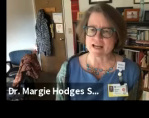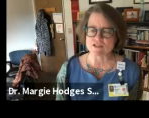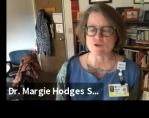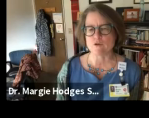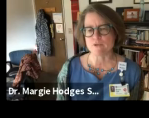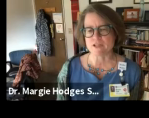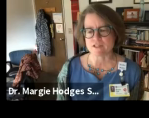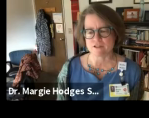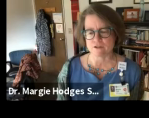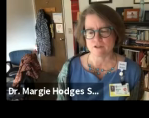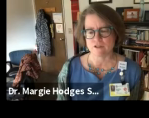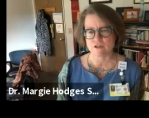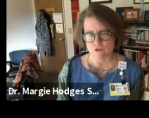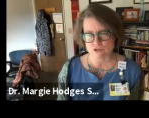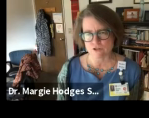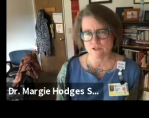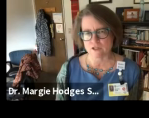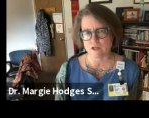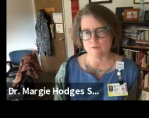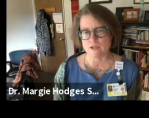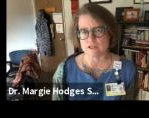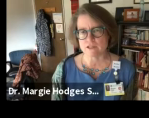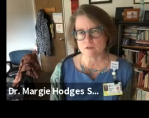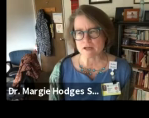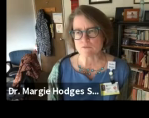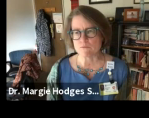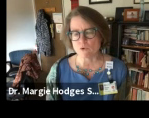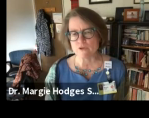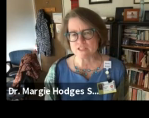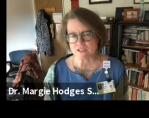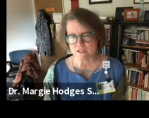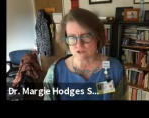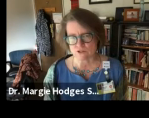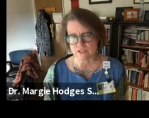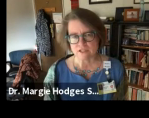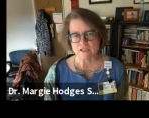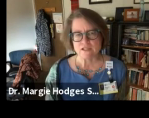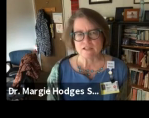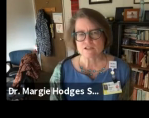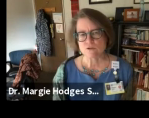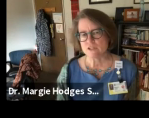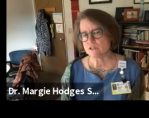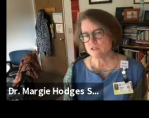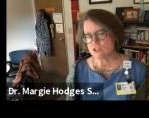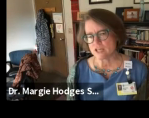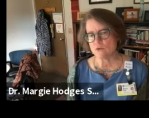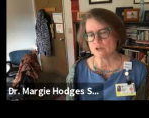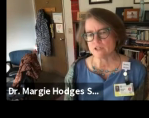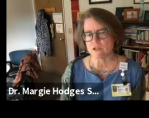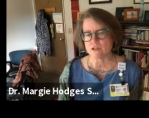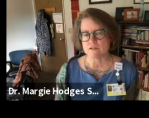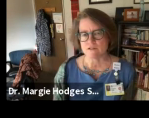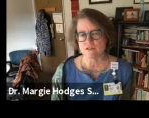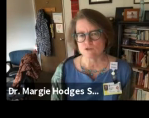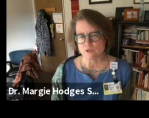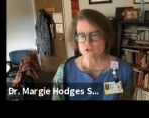just had. So I want to bring us a little closer and think about more recent history. So in